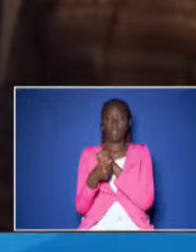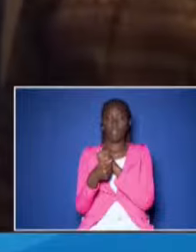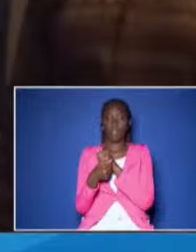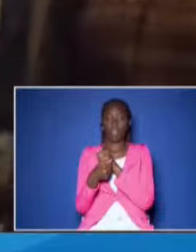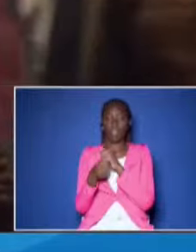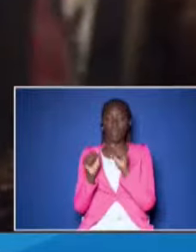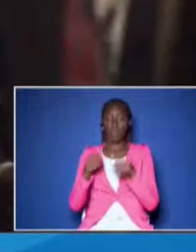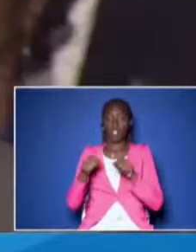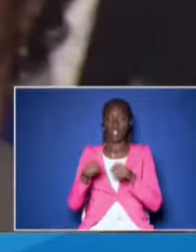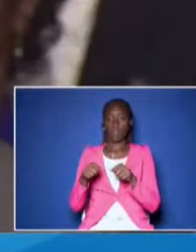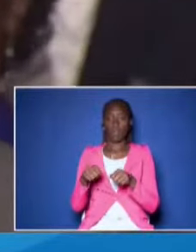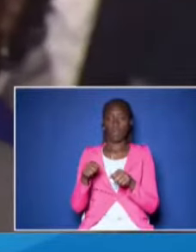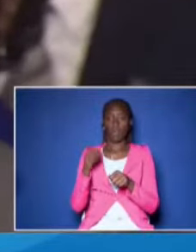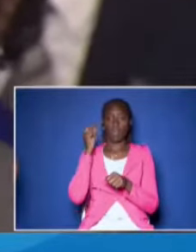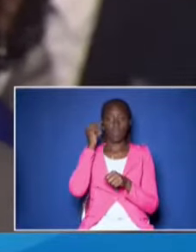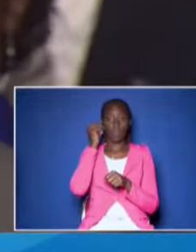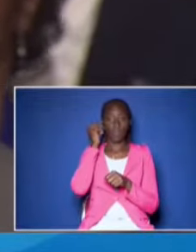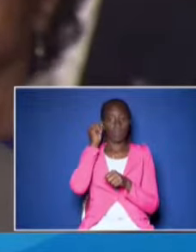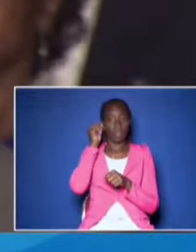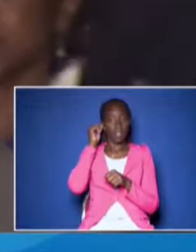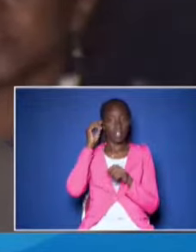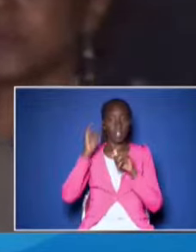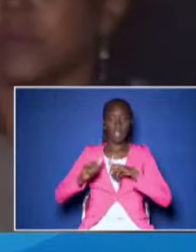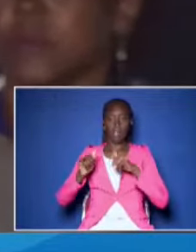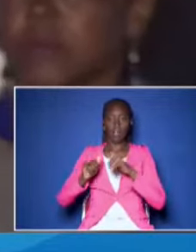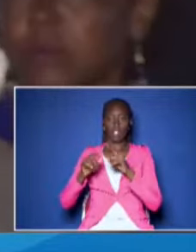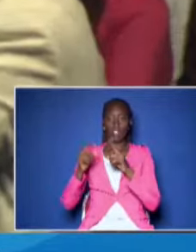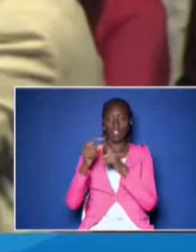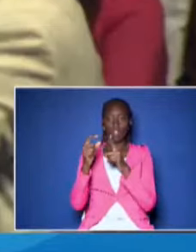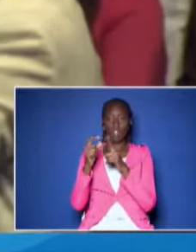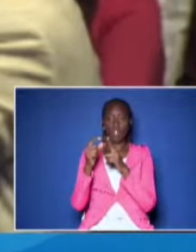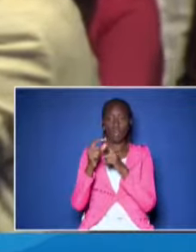Christ and the reliability of